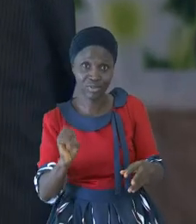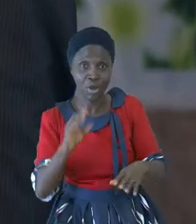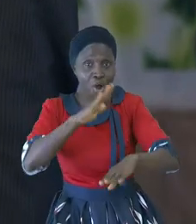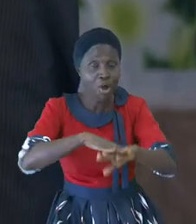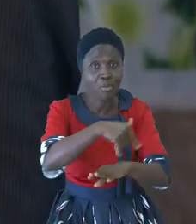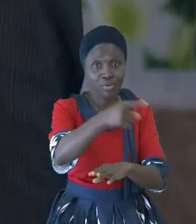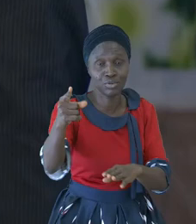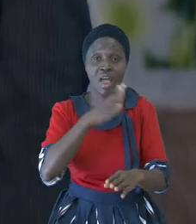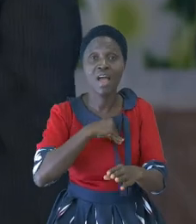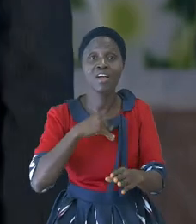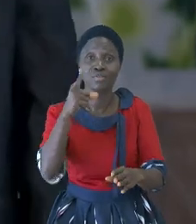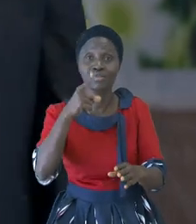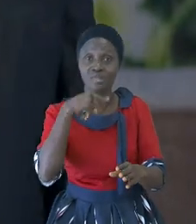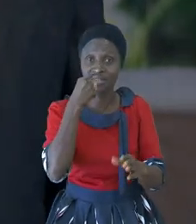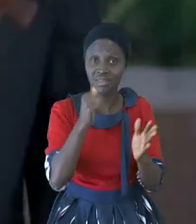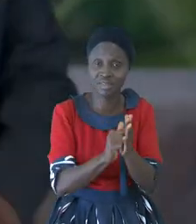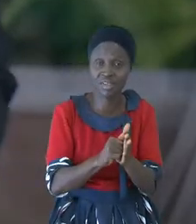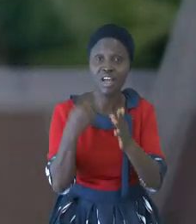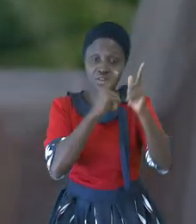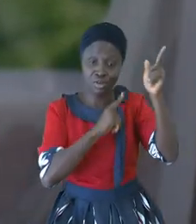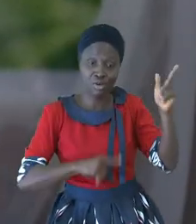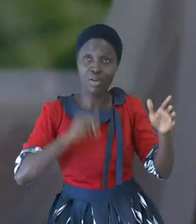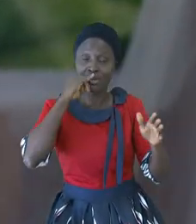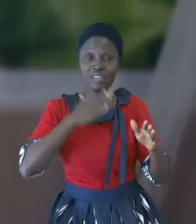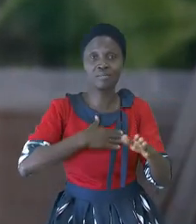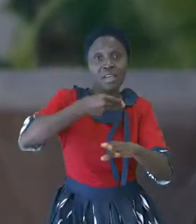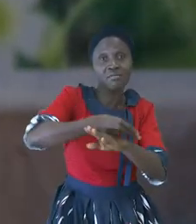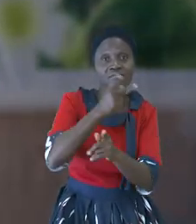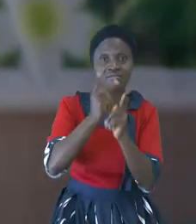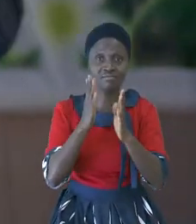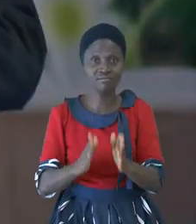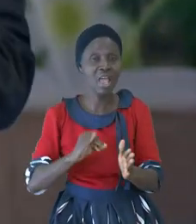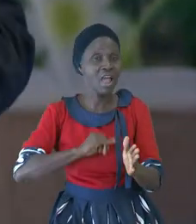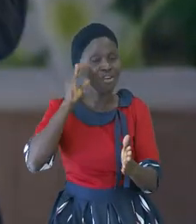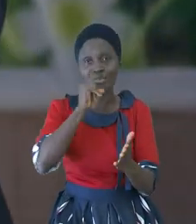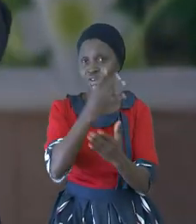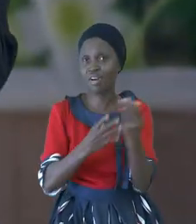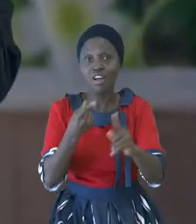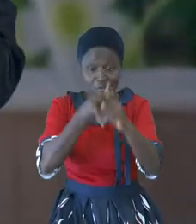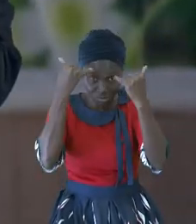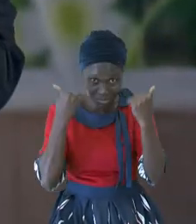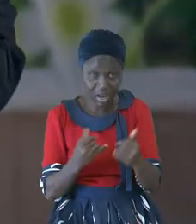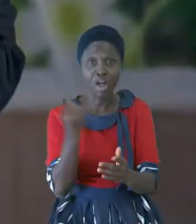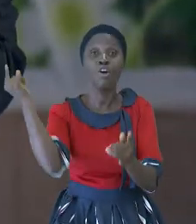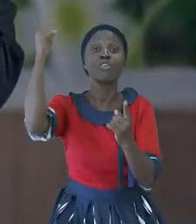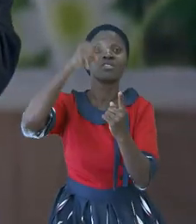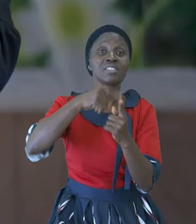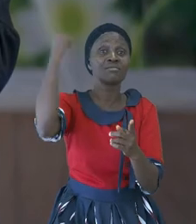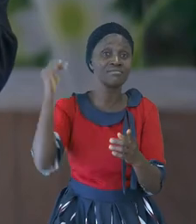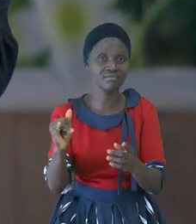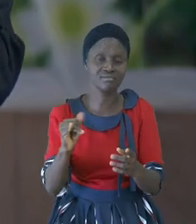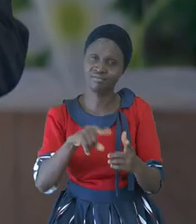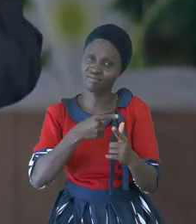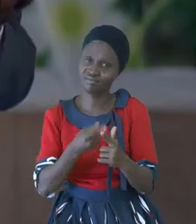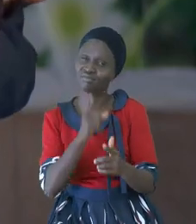shepherd, I shall not want. Then from now until eternity, surely goodness and mercy shall follow